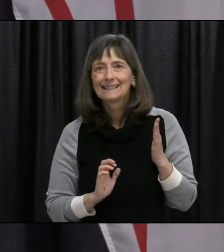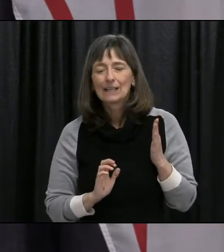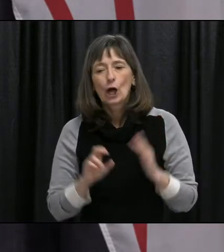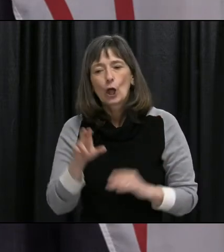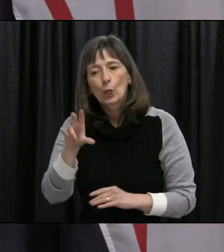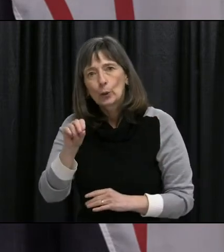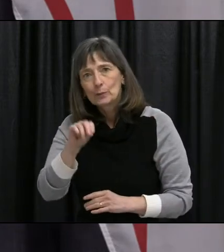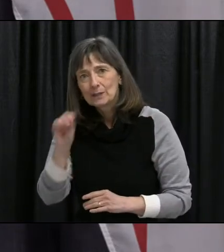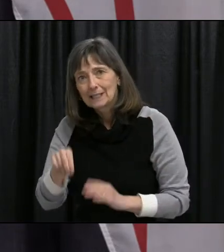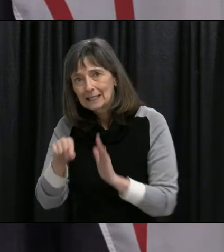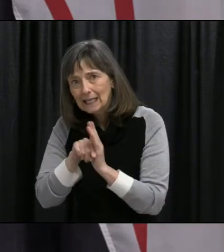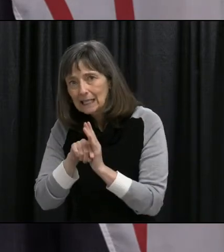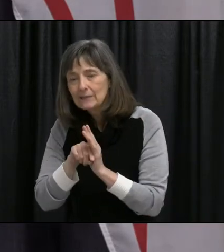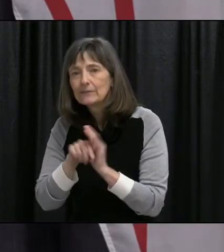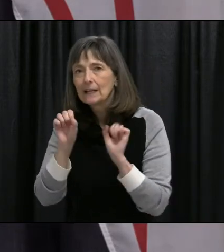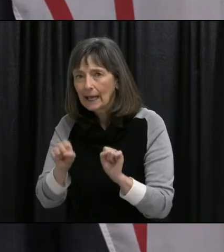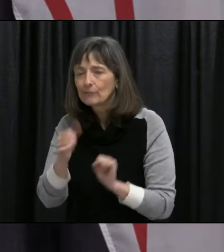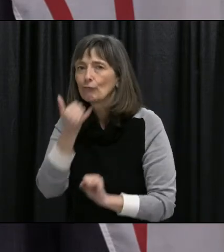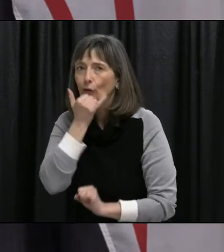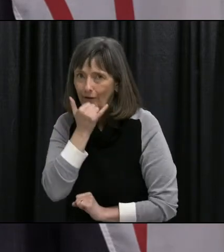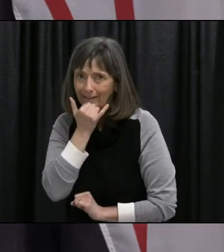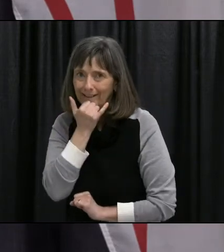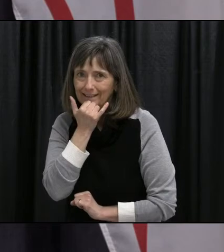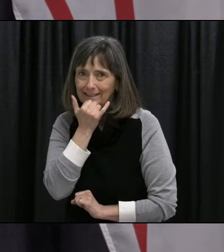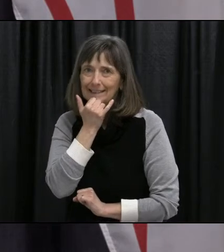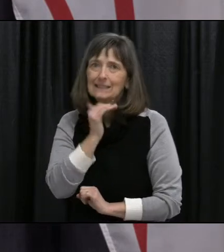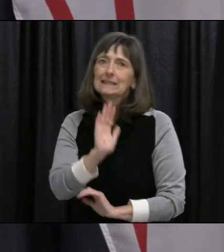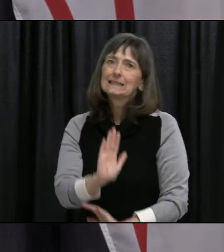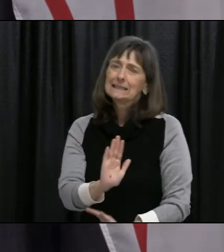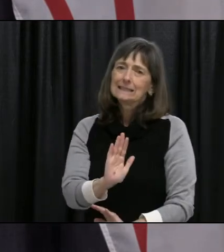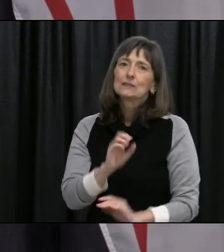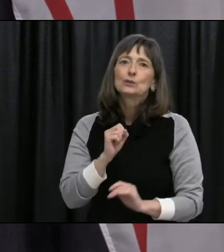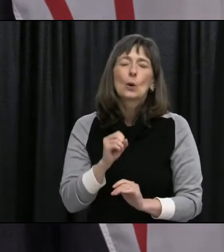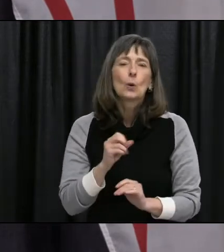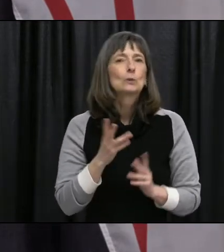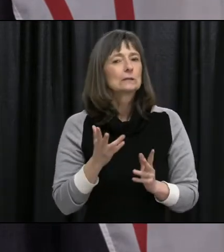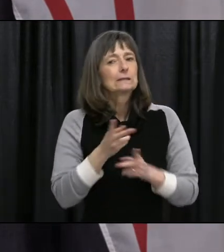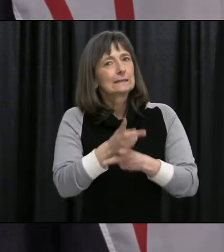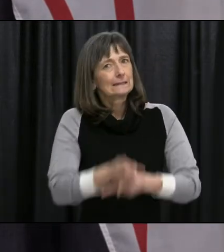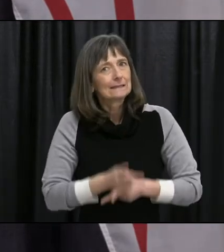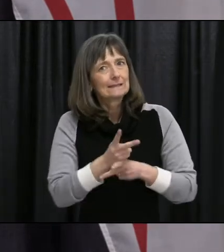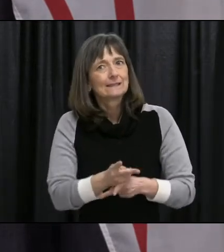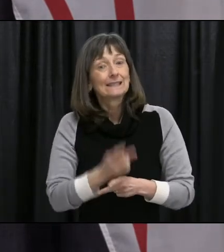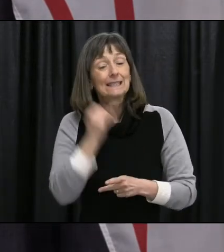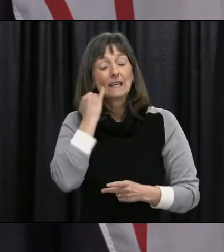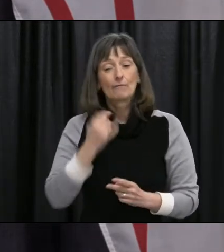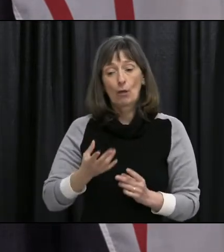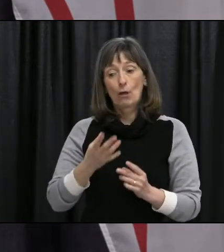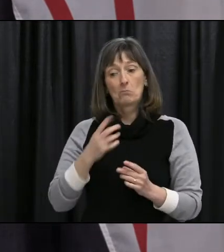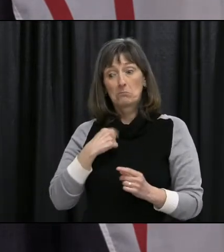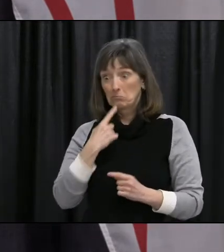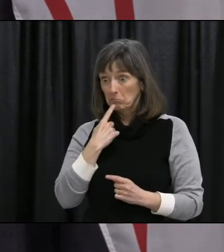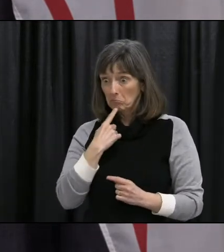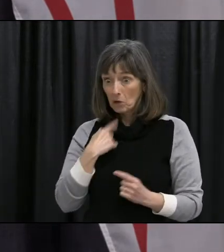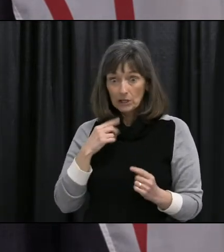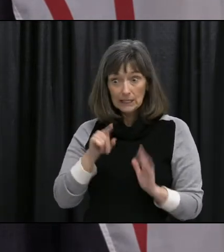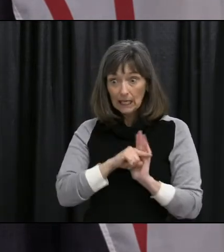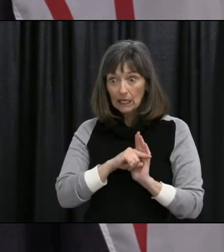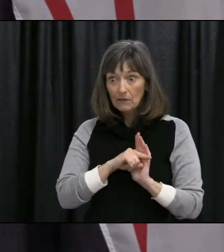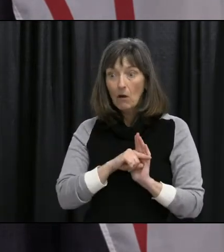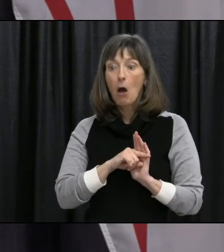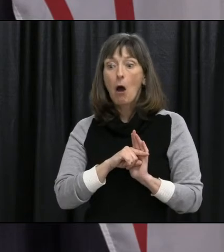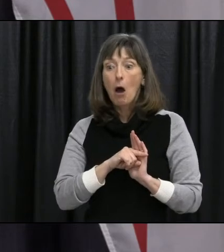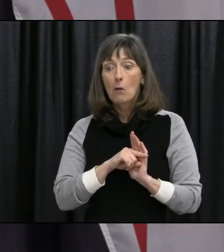spread. So you have to be careful about that. And if you have somebody who is a false negative, they could be spreading disease and not realizing it.